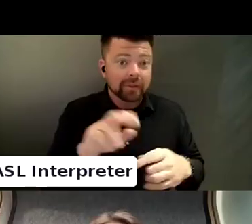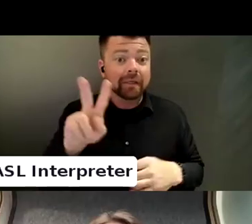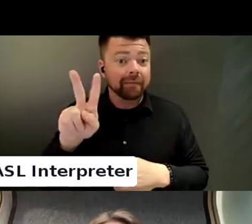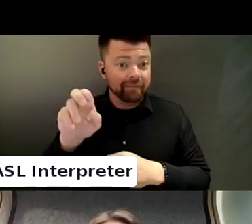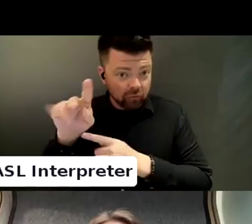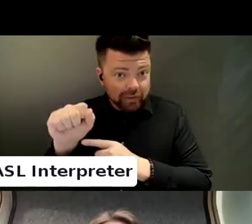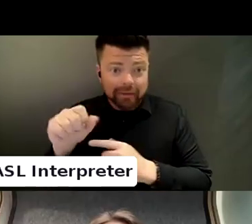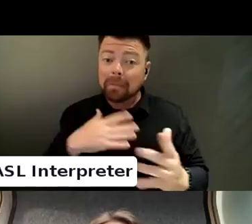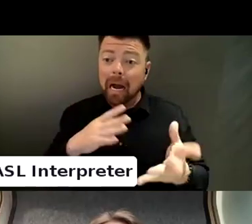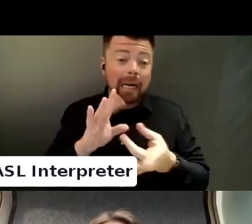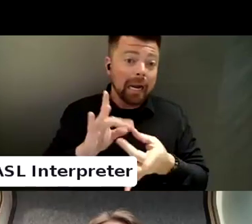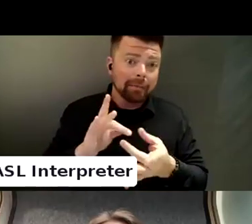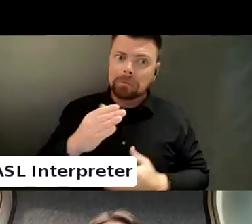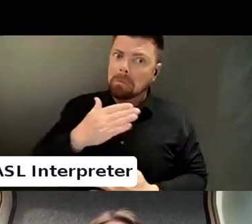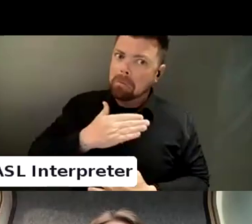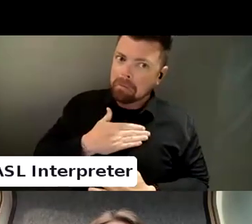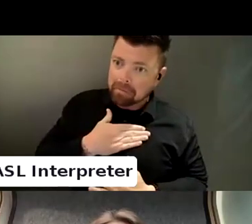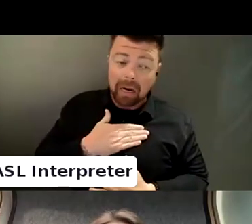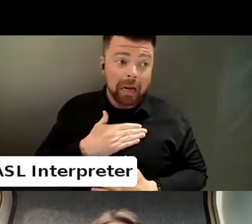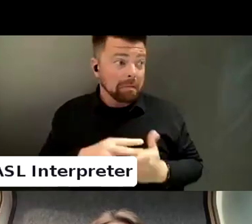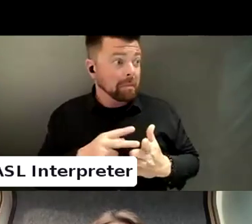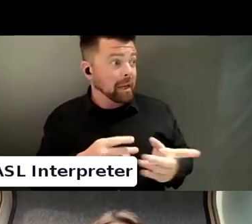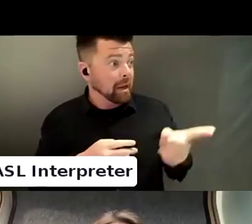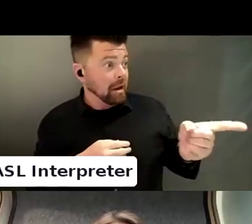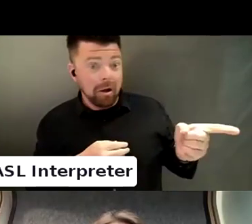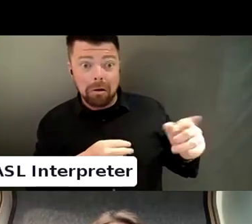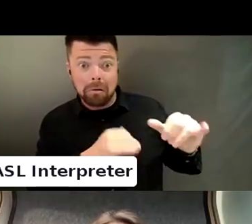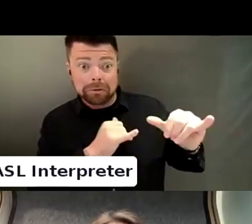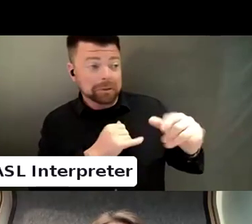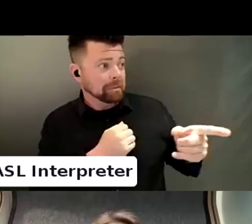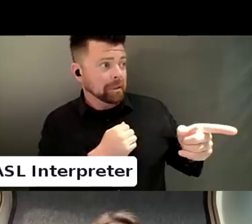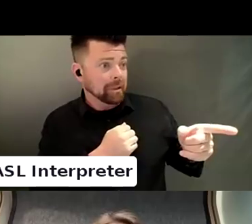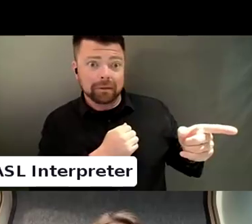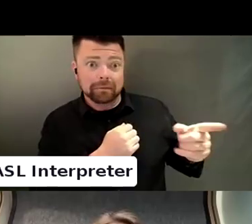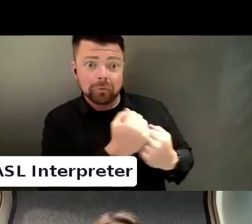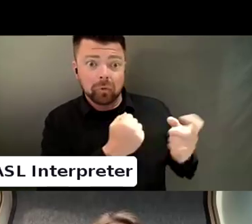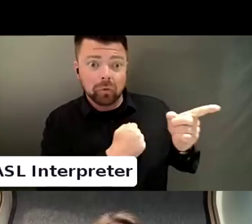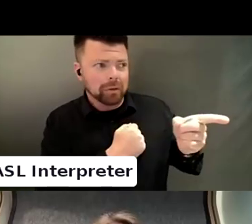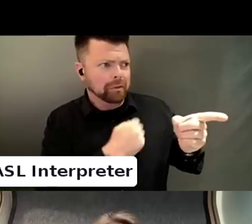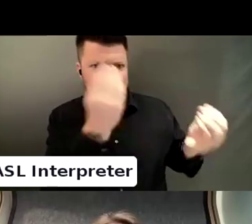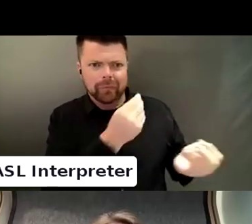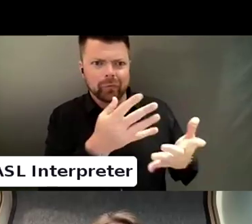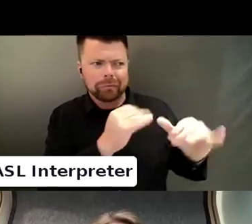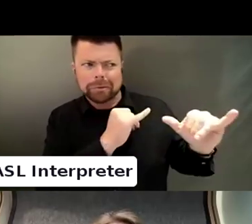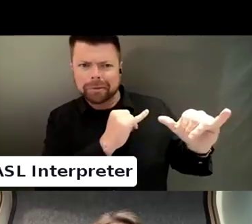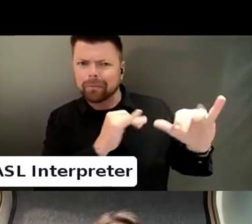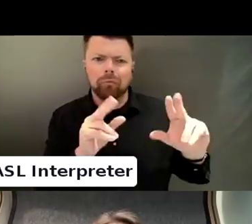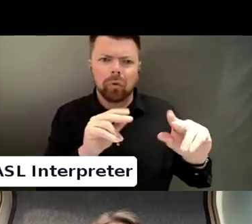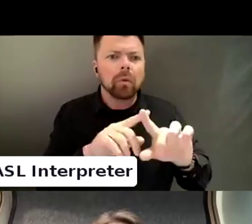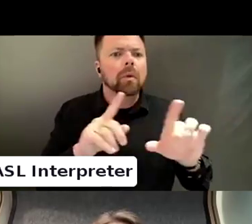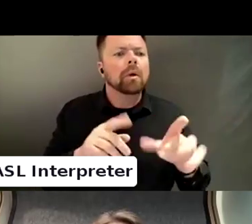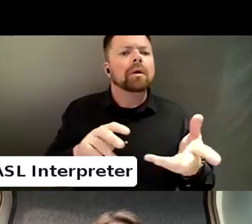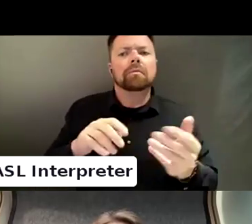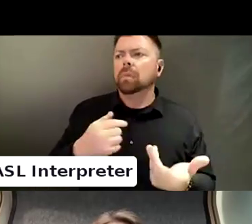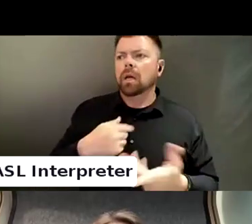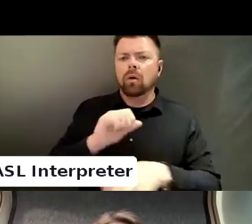my comments are my own and solely my own. Having said that, one of the reasons that I work at VA is I want to help our nation's veterans